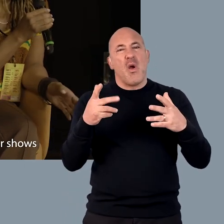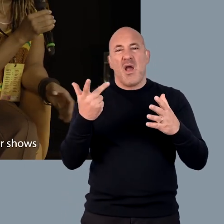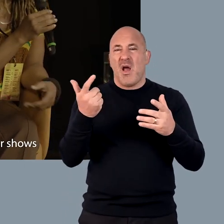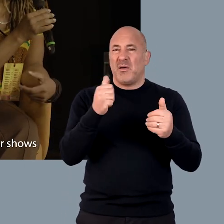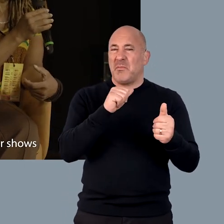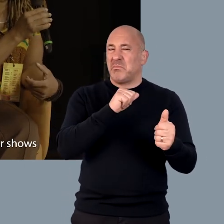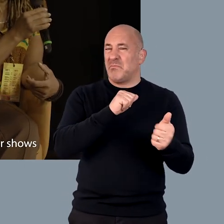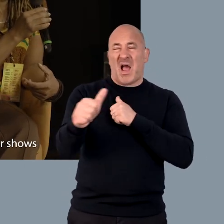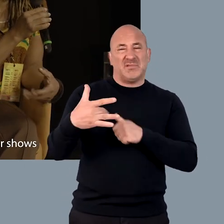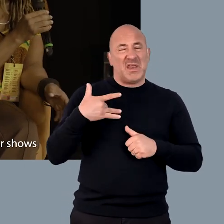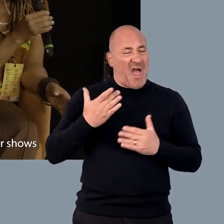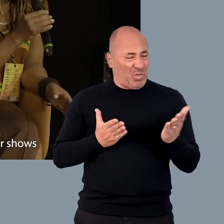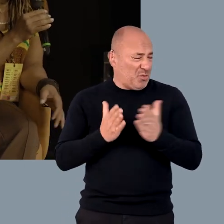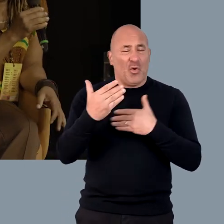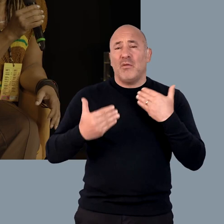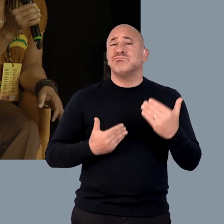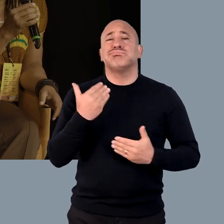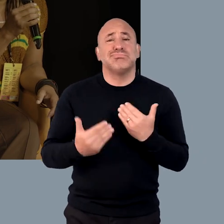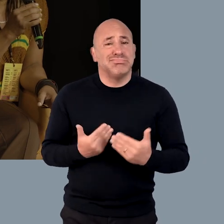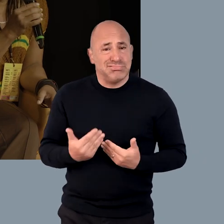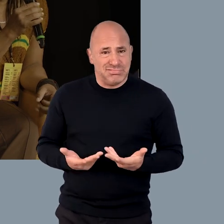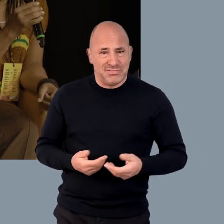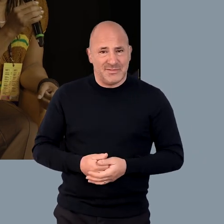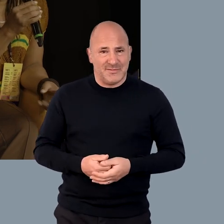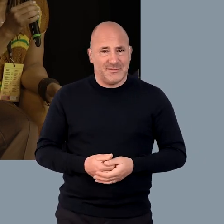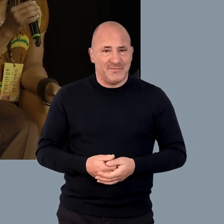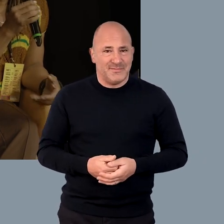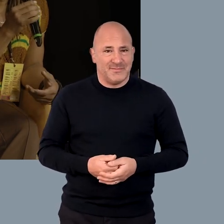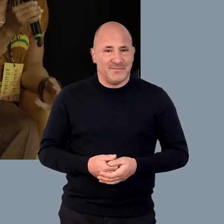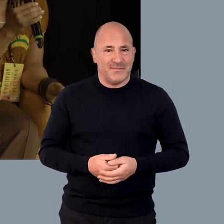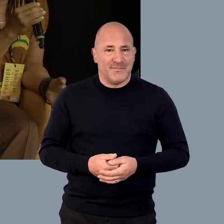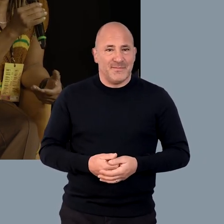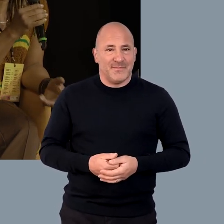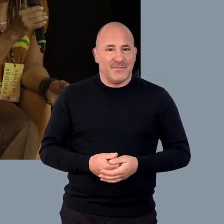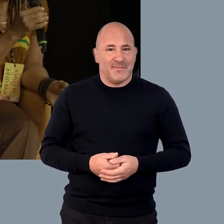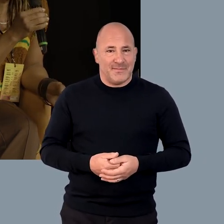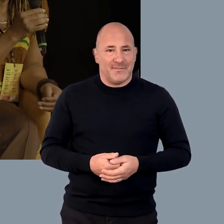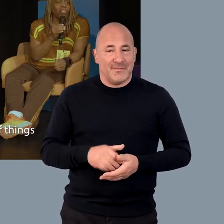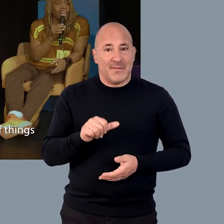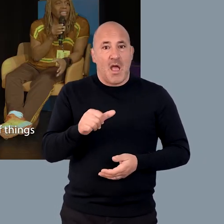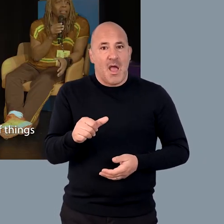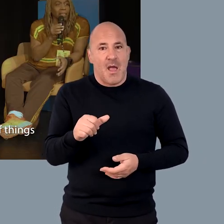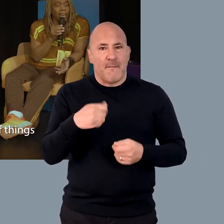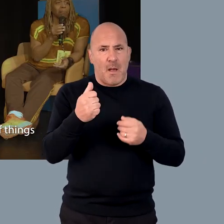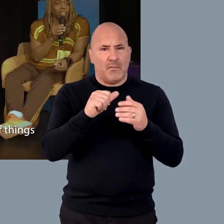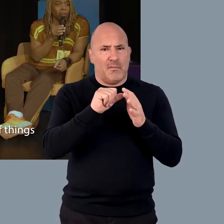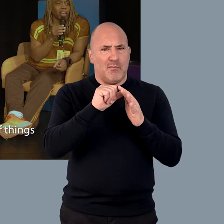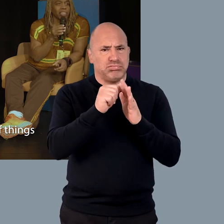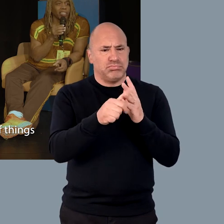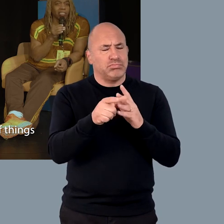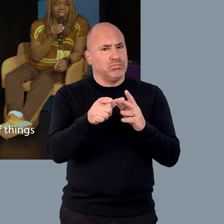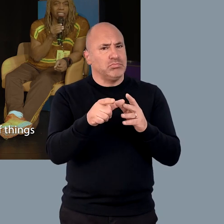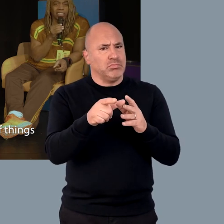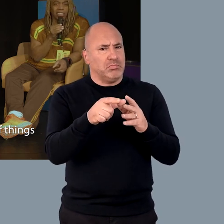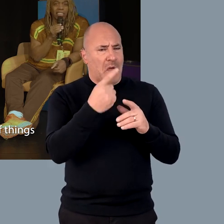your costumes, and you put on your shows, and you lived your best life. And then it becomes a